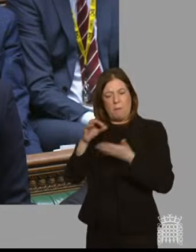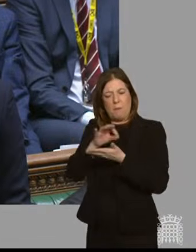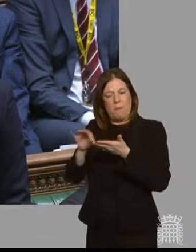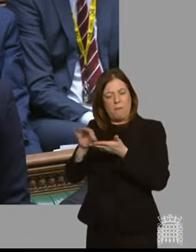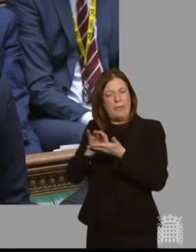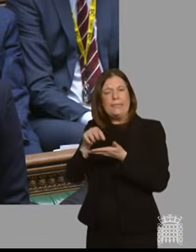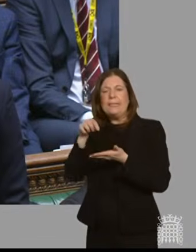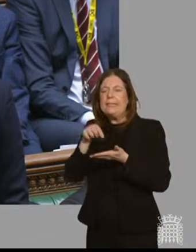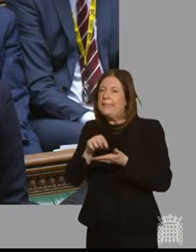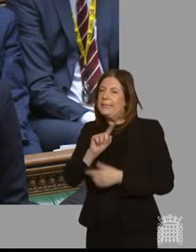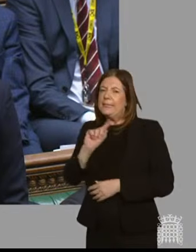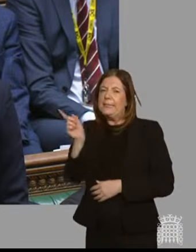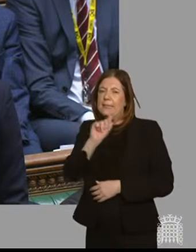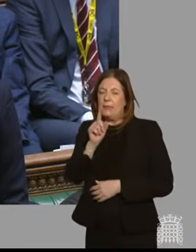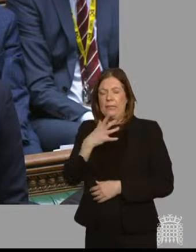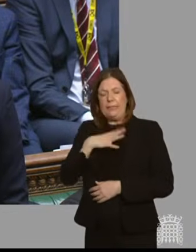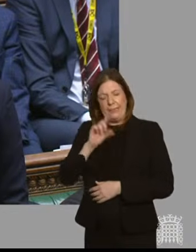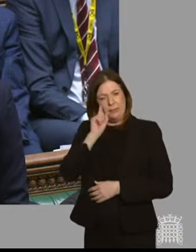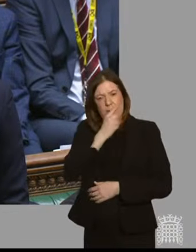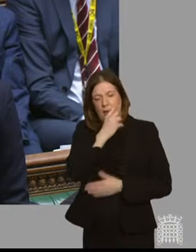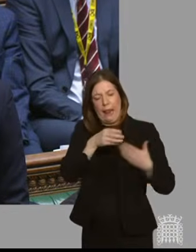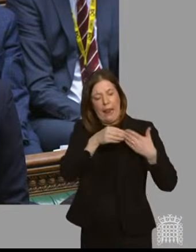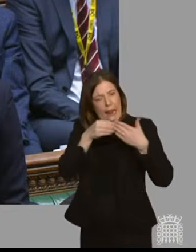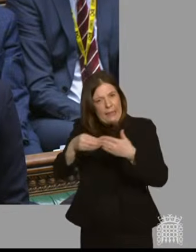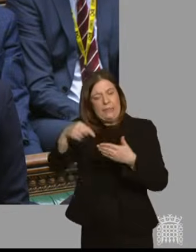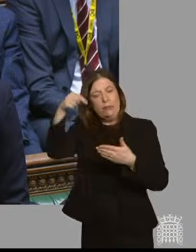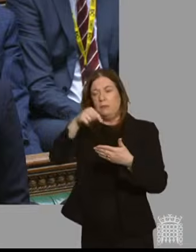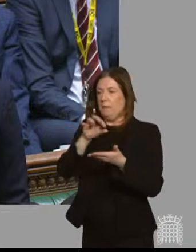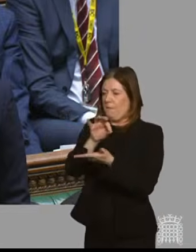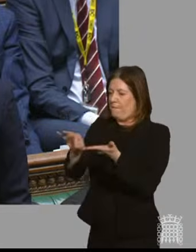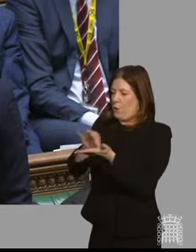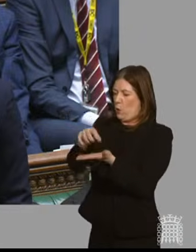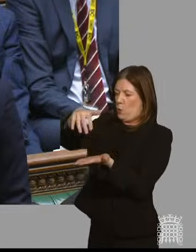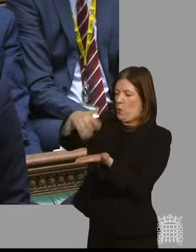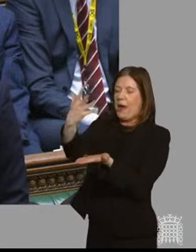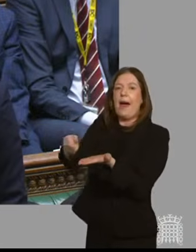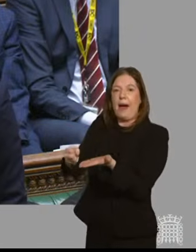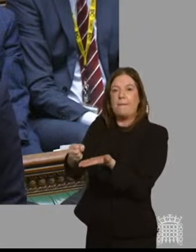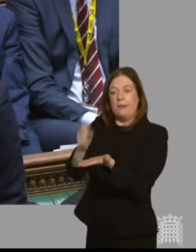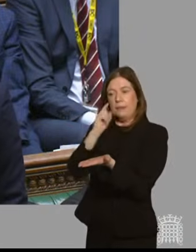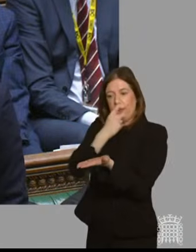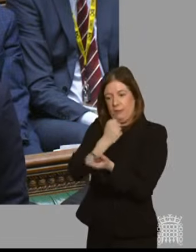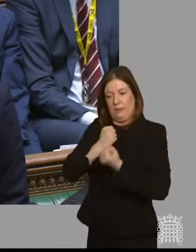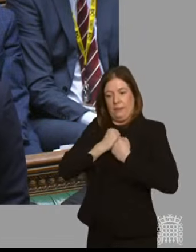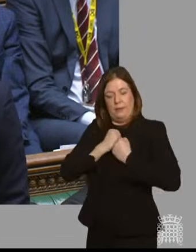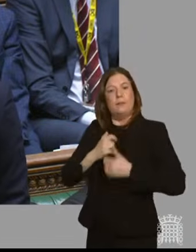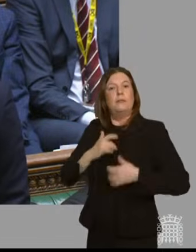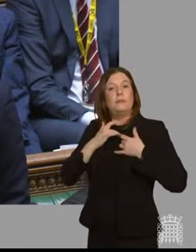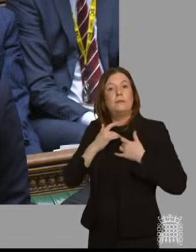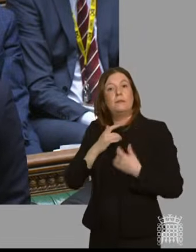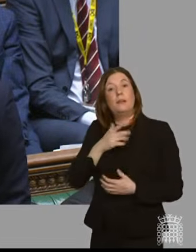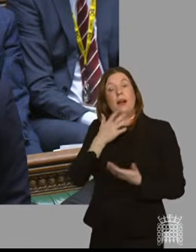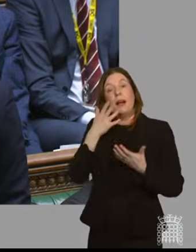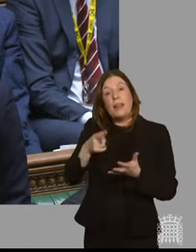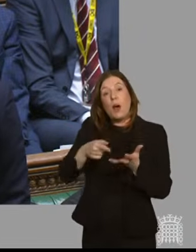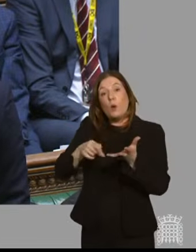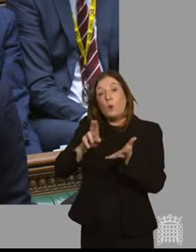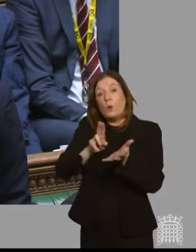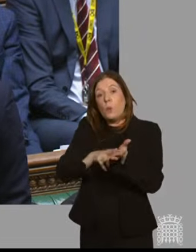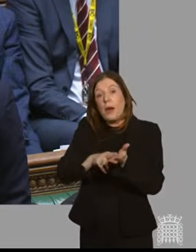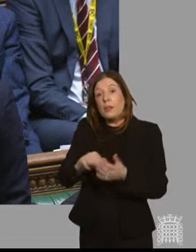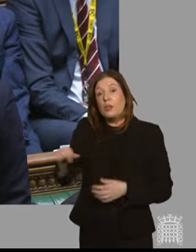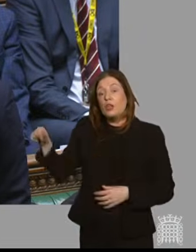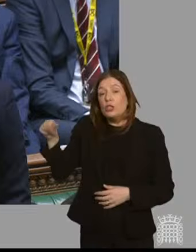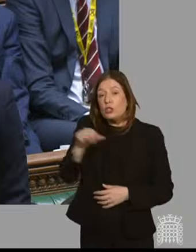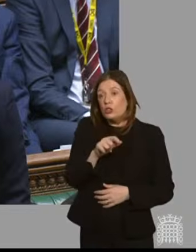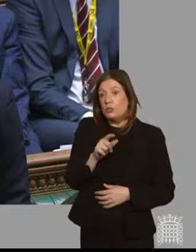Minister, should this matter now come before the United Nations, with a ceasefire potentially in sight,